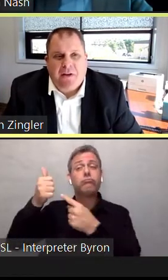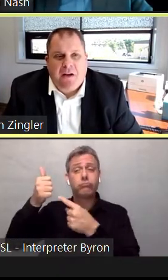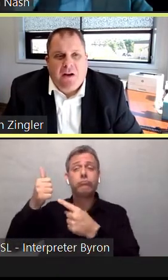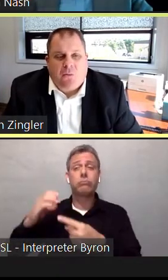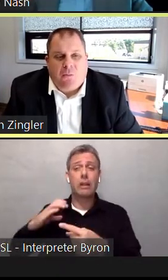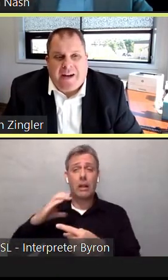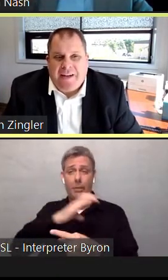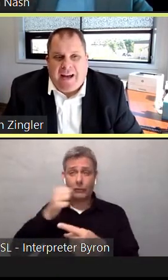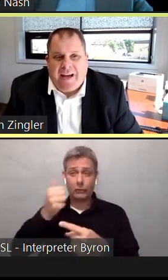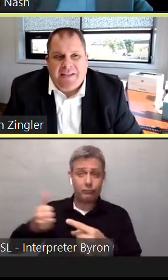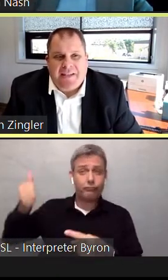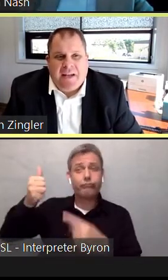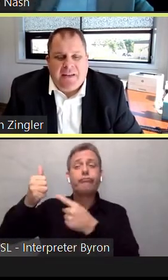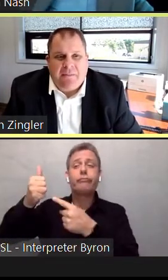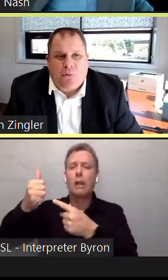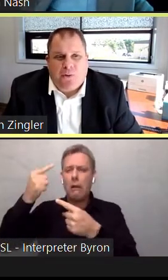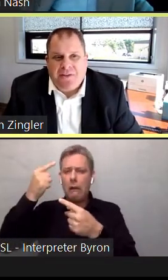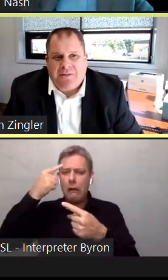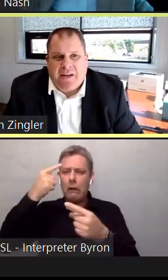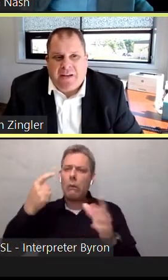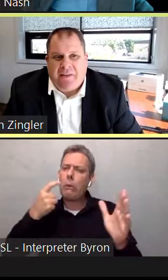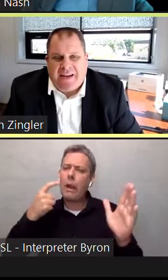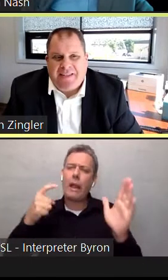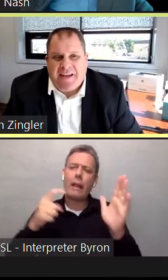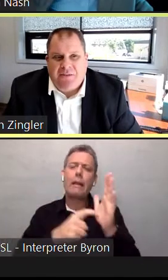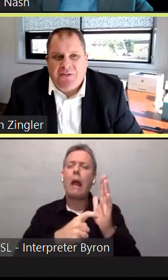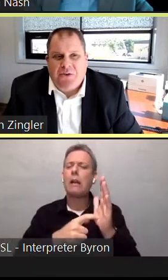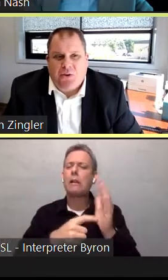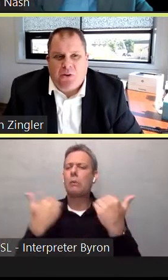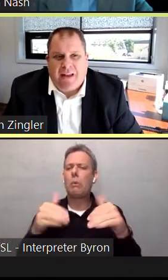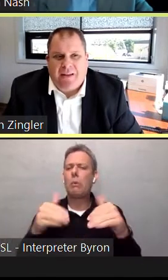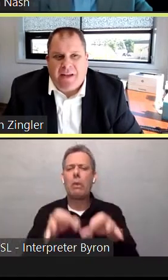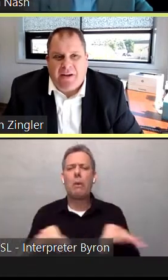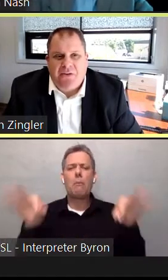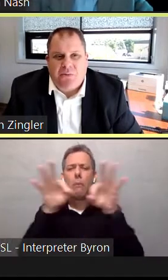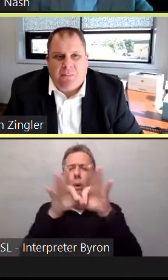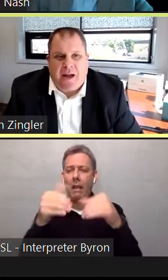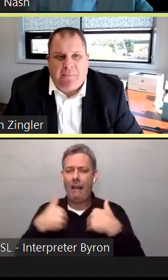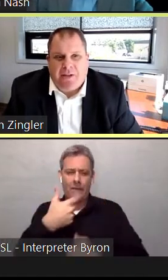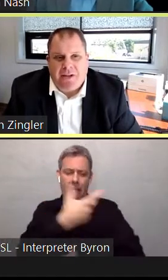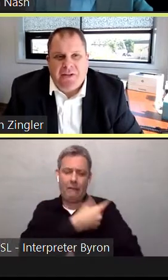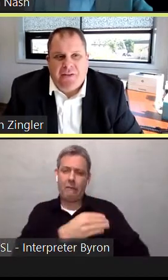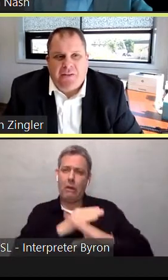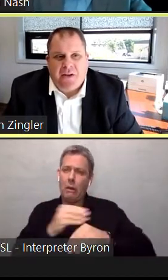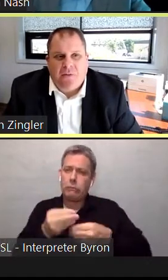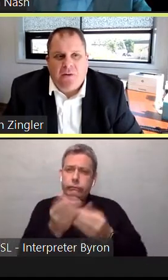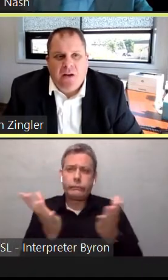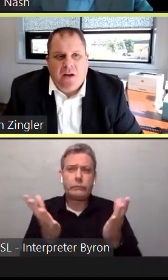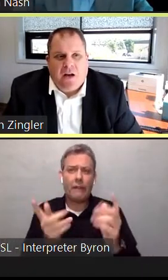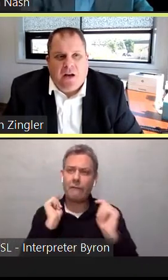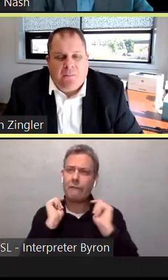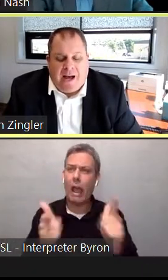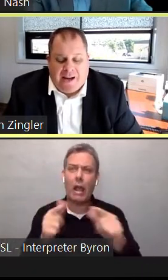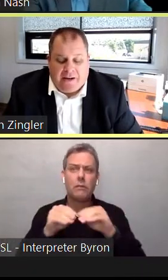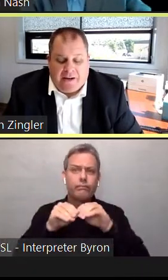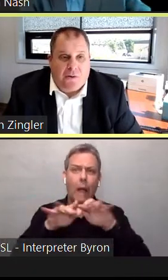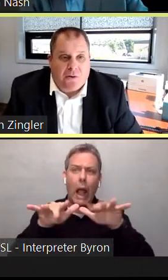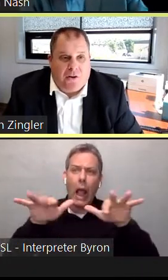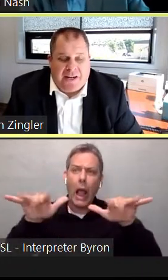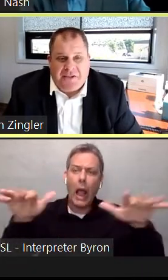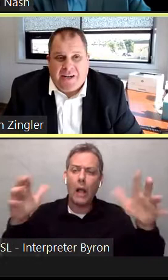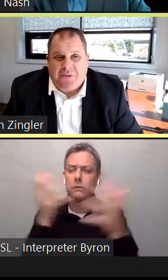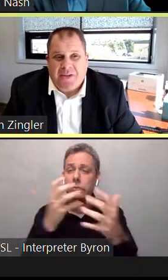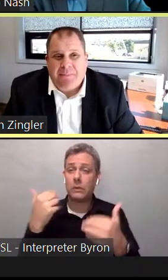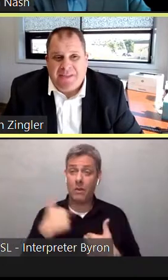Sheff, recognized the importance of getting the vaccine out sooner rather than later to our population. So I got a phone